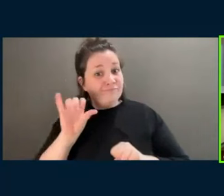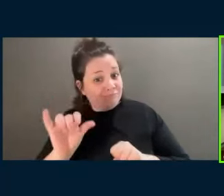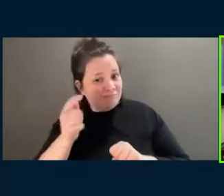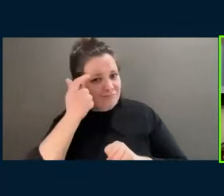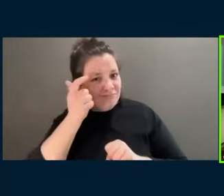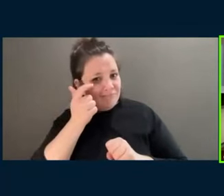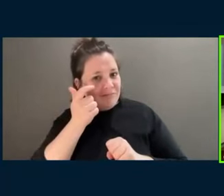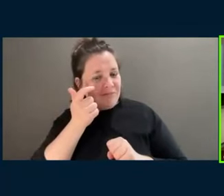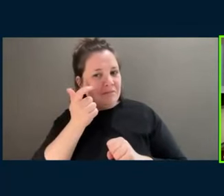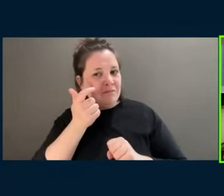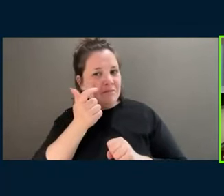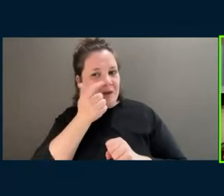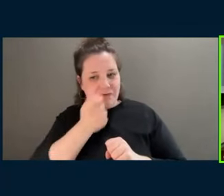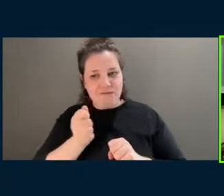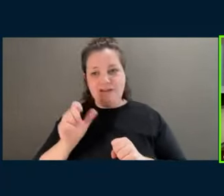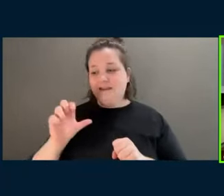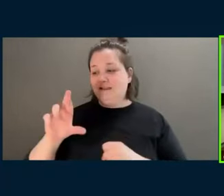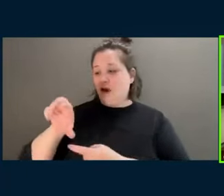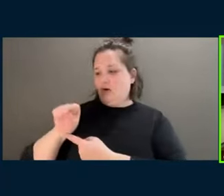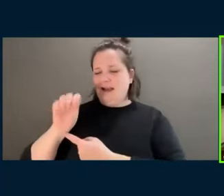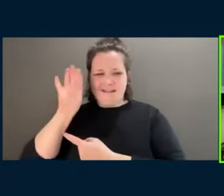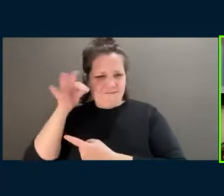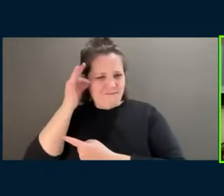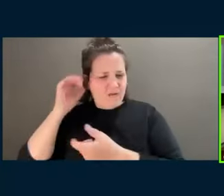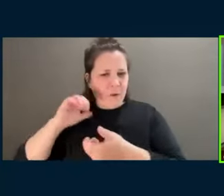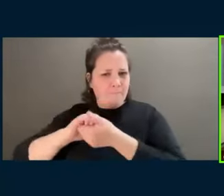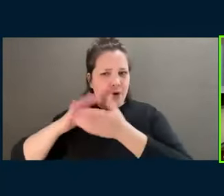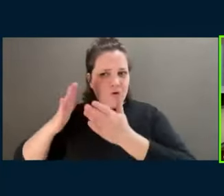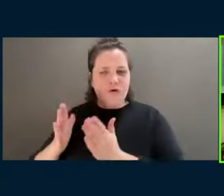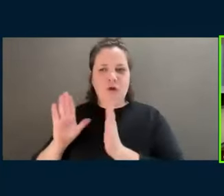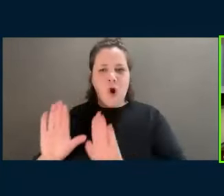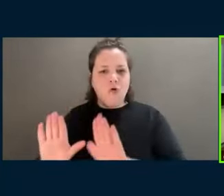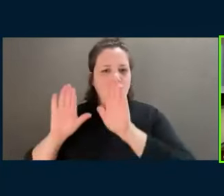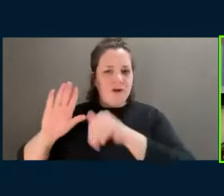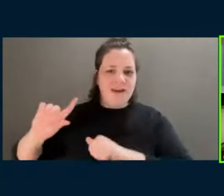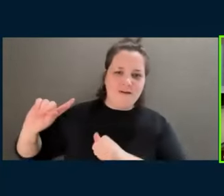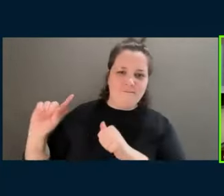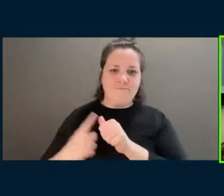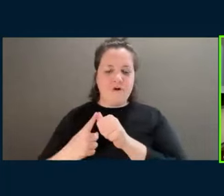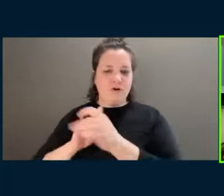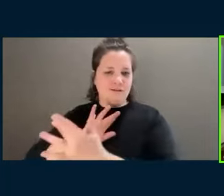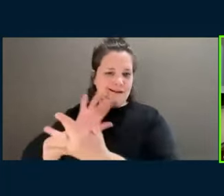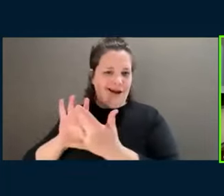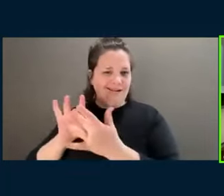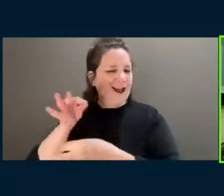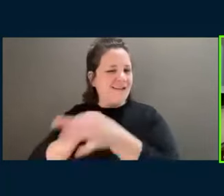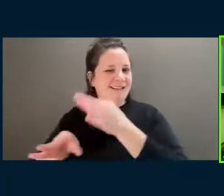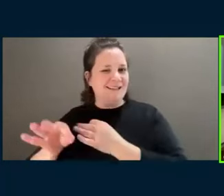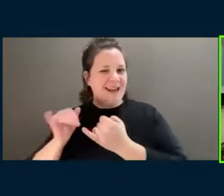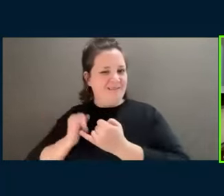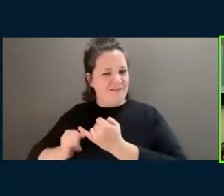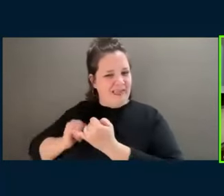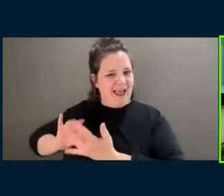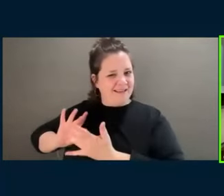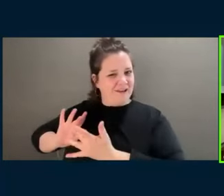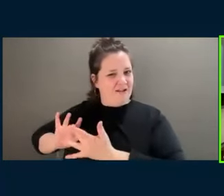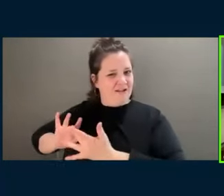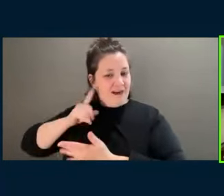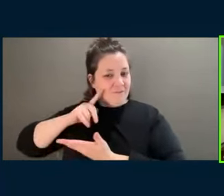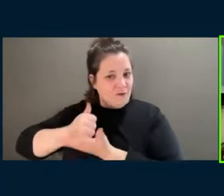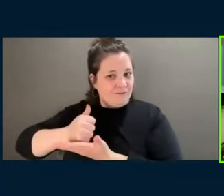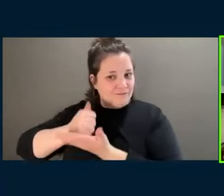partners like CRS are great first resources rather than being the resource of last resort. And for government partners